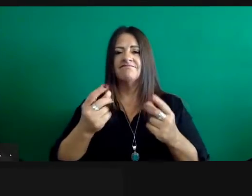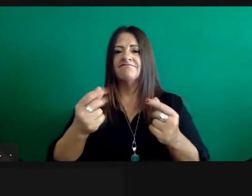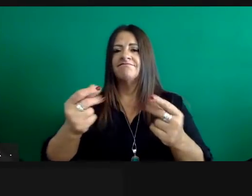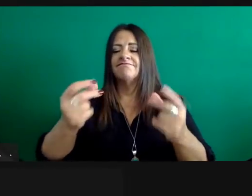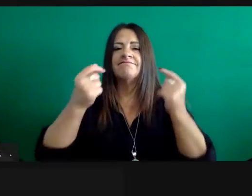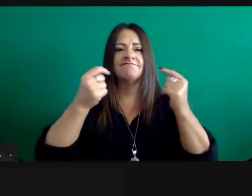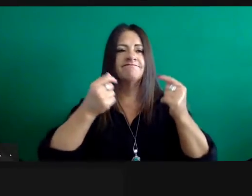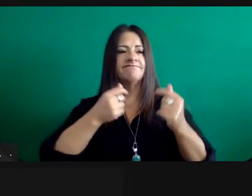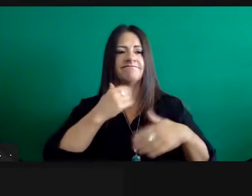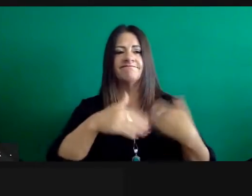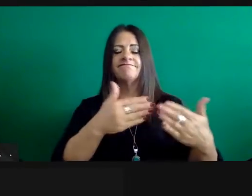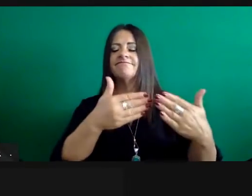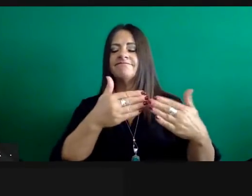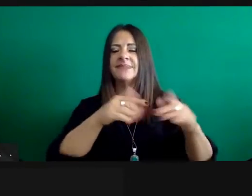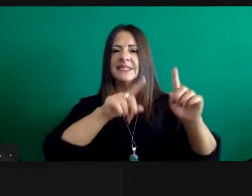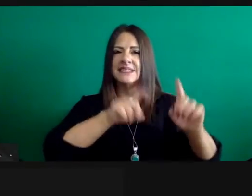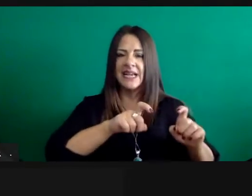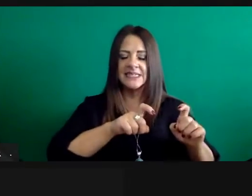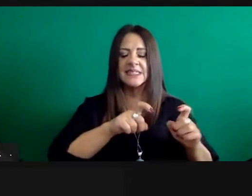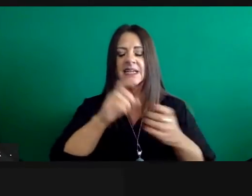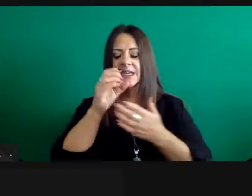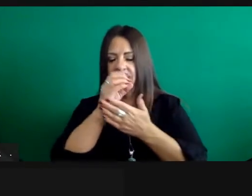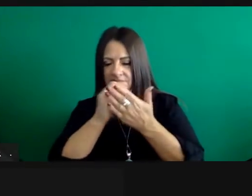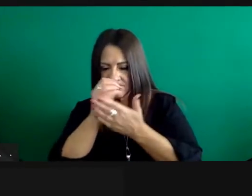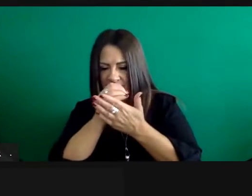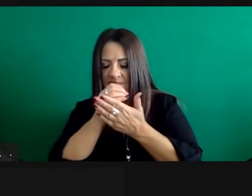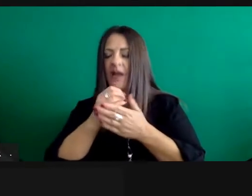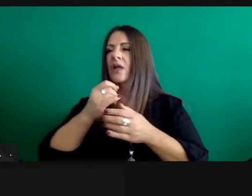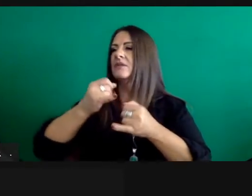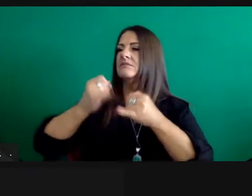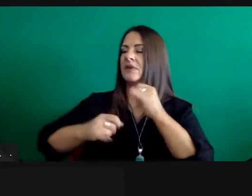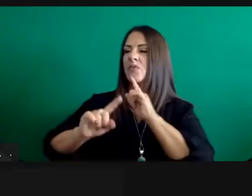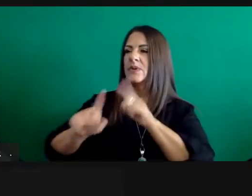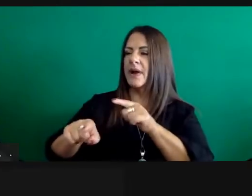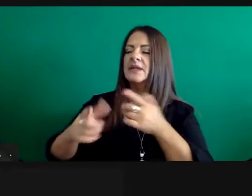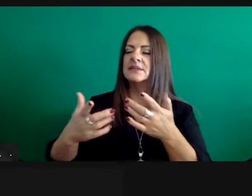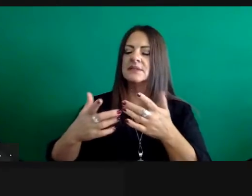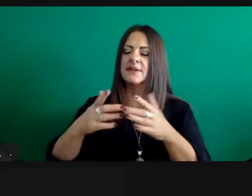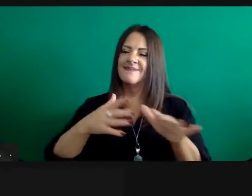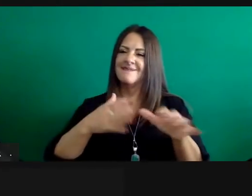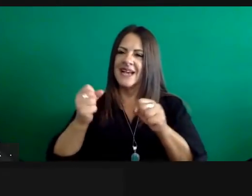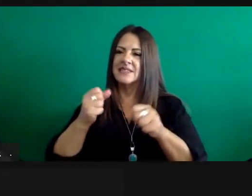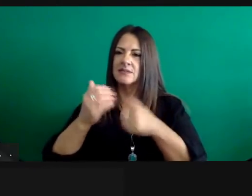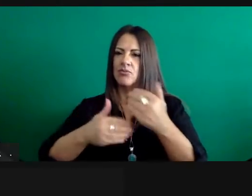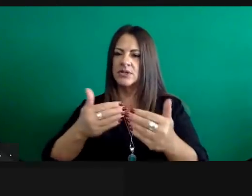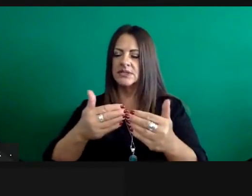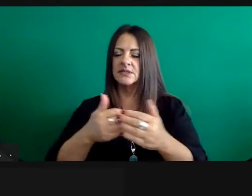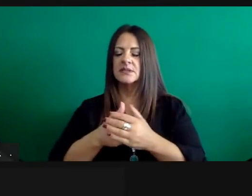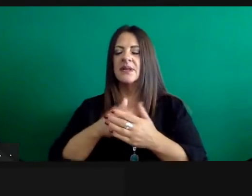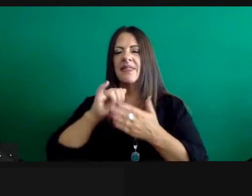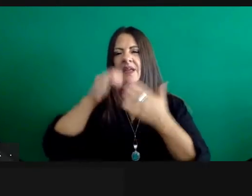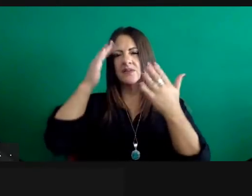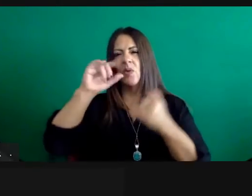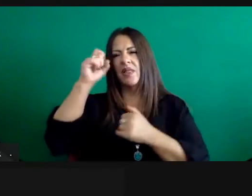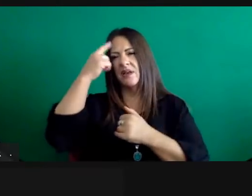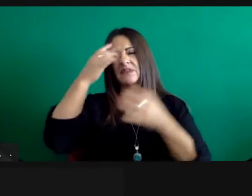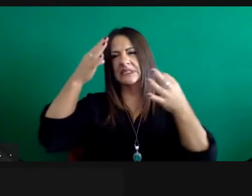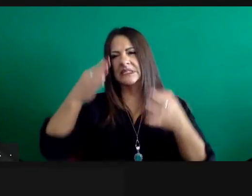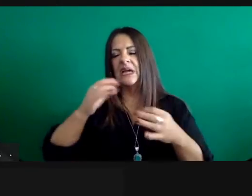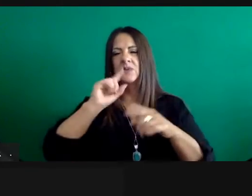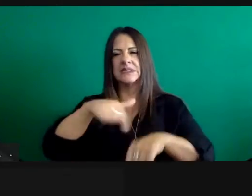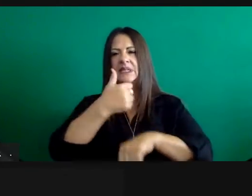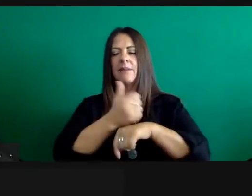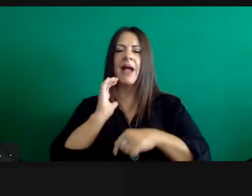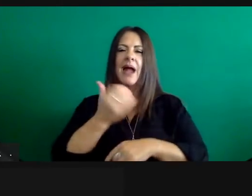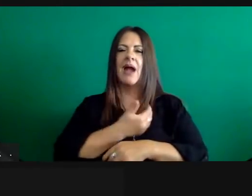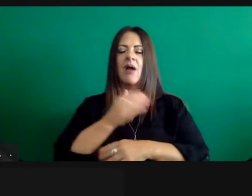his encouragement, we work to bring on what is a large statewide testing lab down in Valencia, California, in